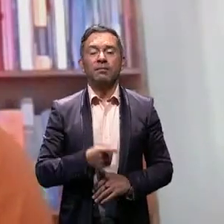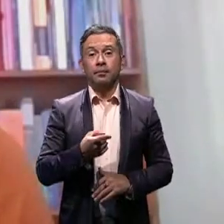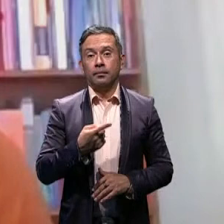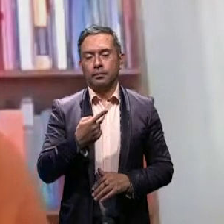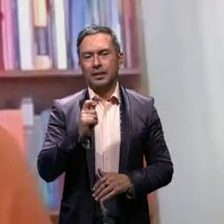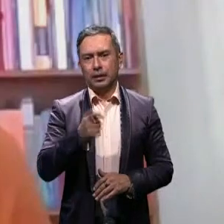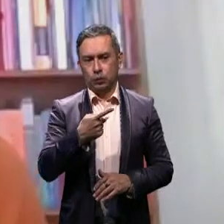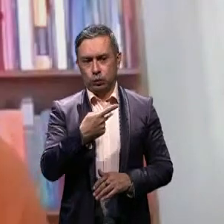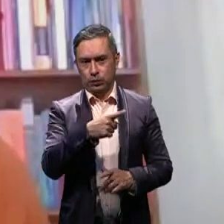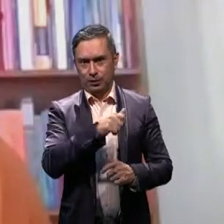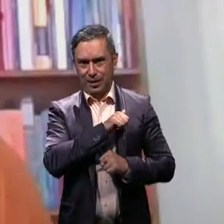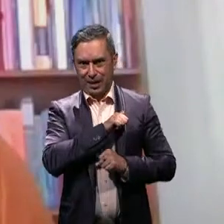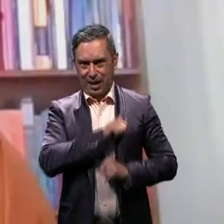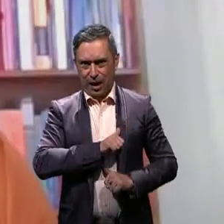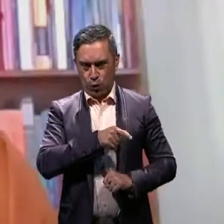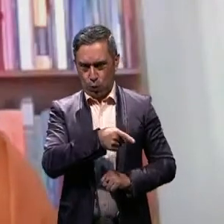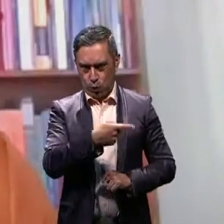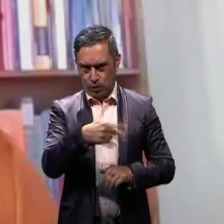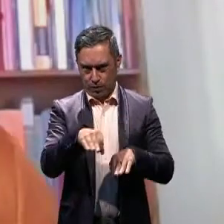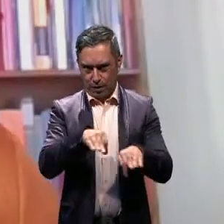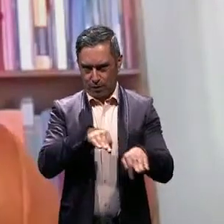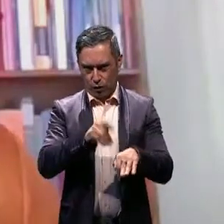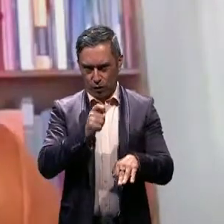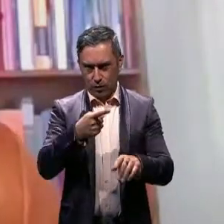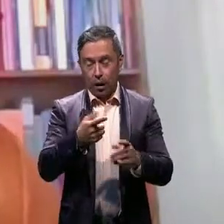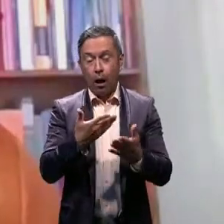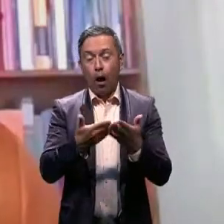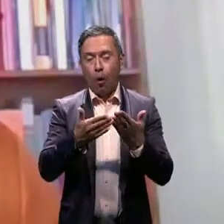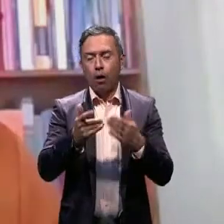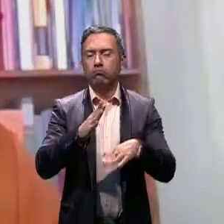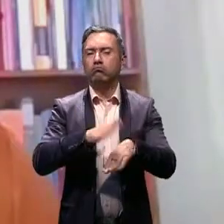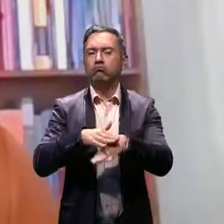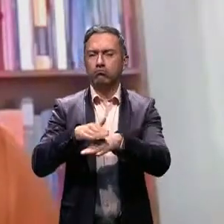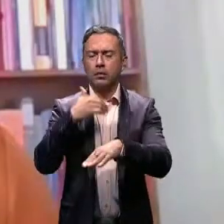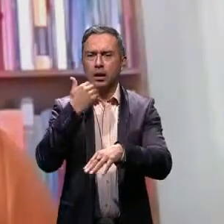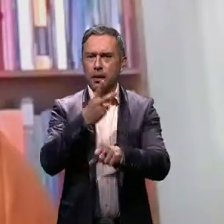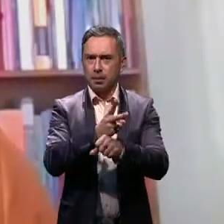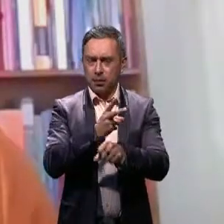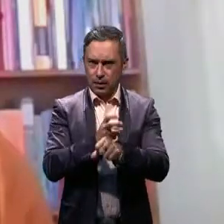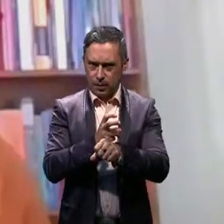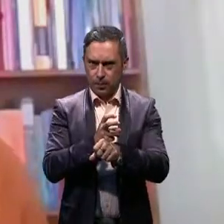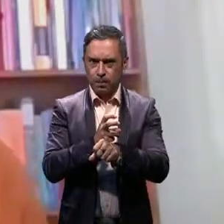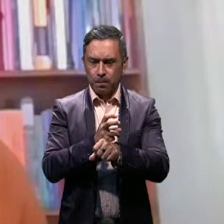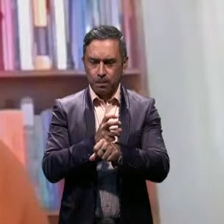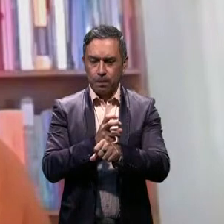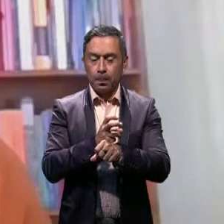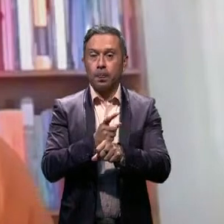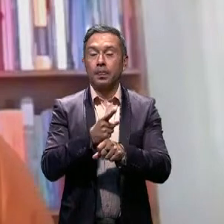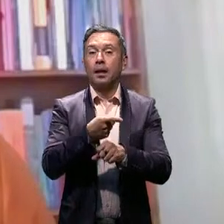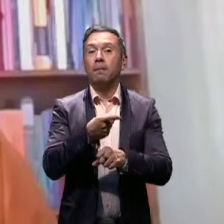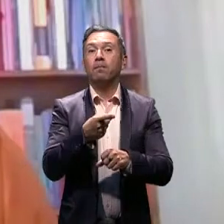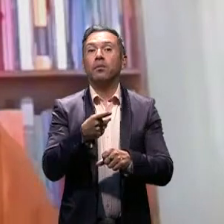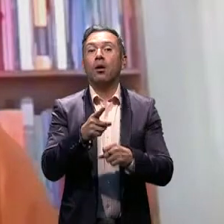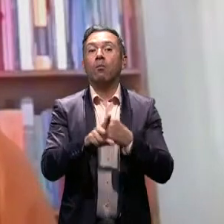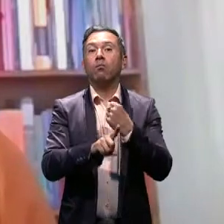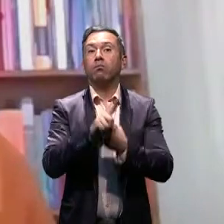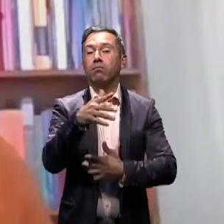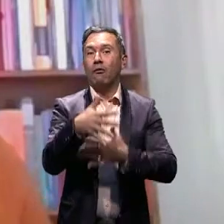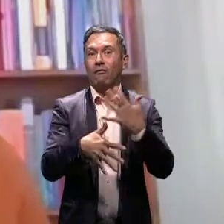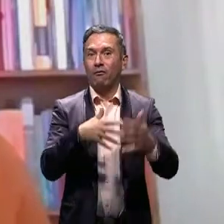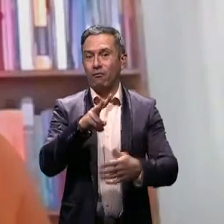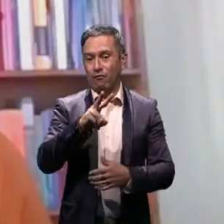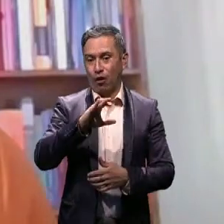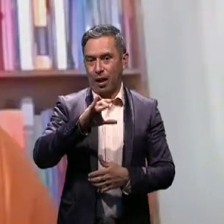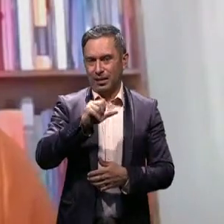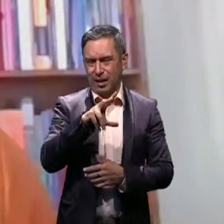the performance in her position. So Carolina invites us to think about the